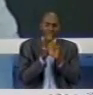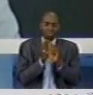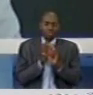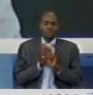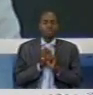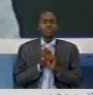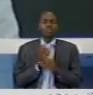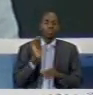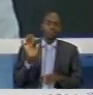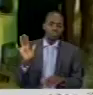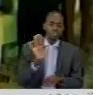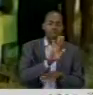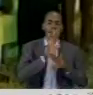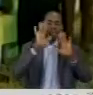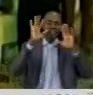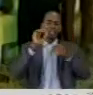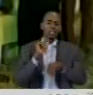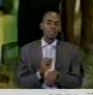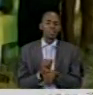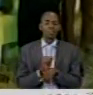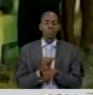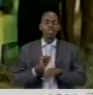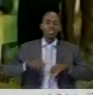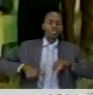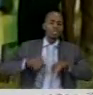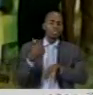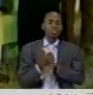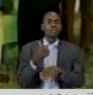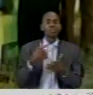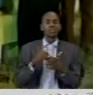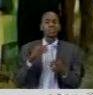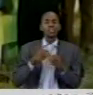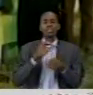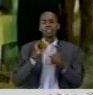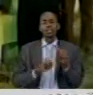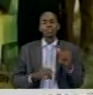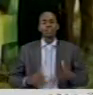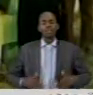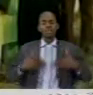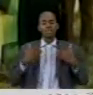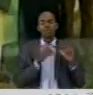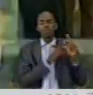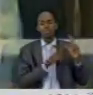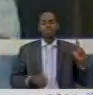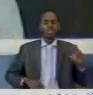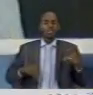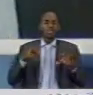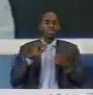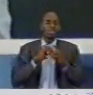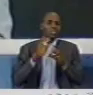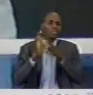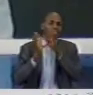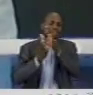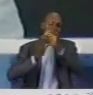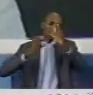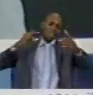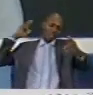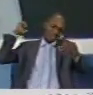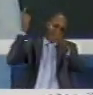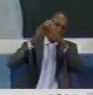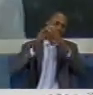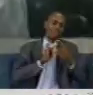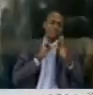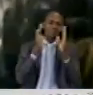your Miracle confirm each in every life Lord in Jesus name I